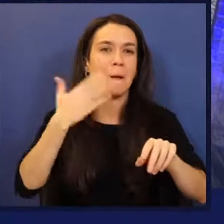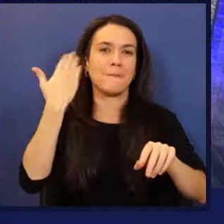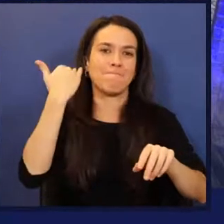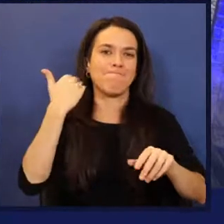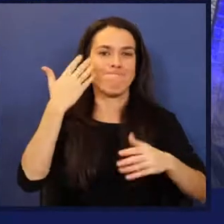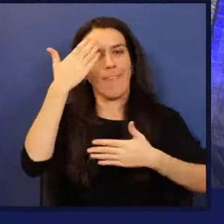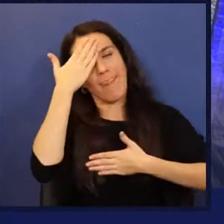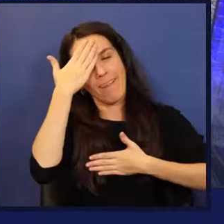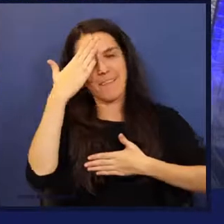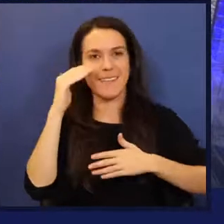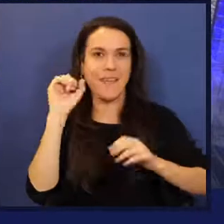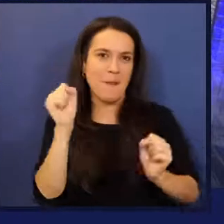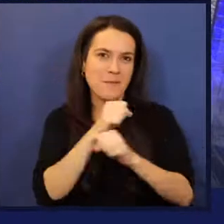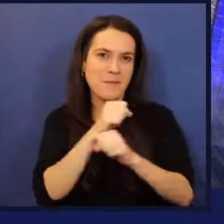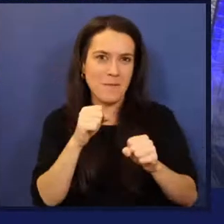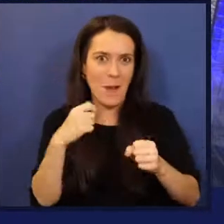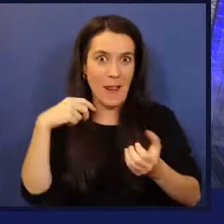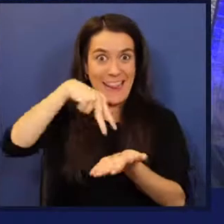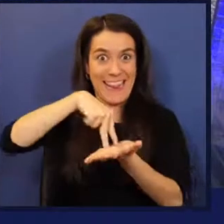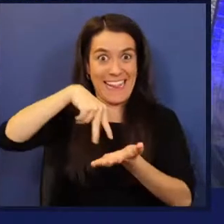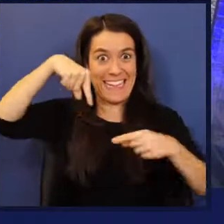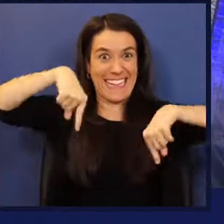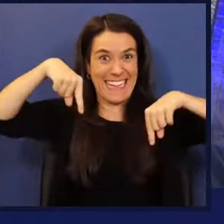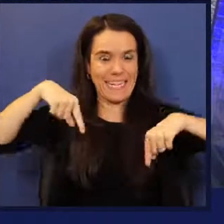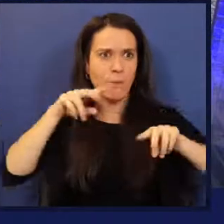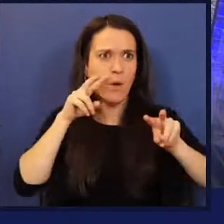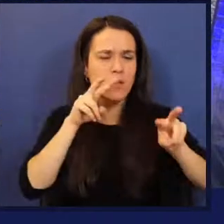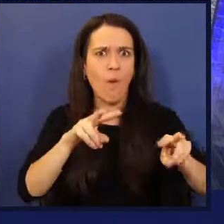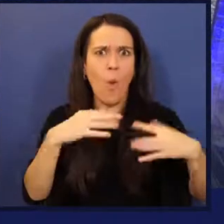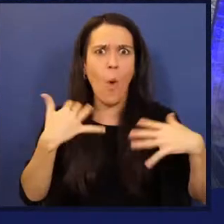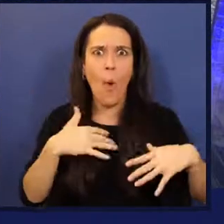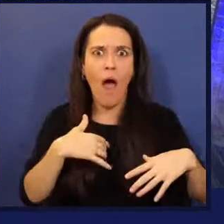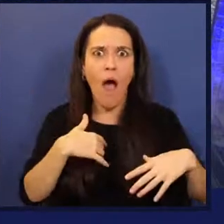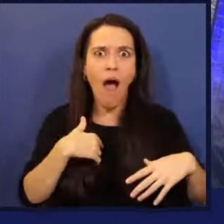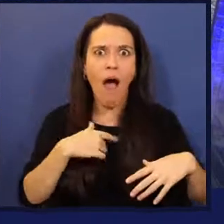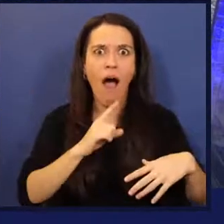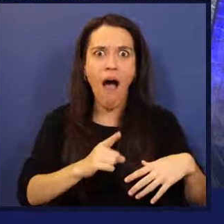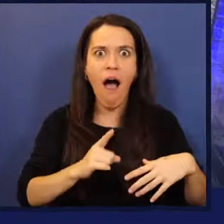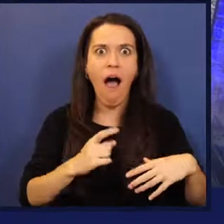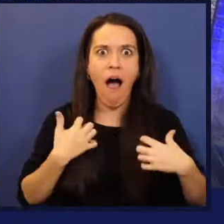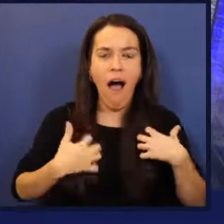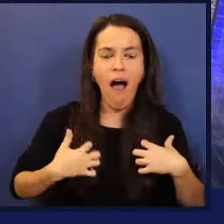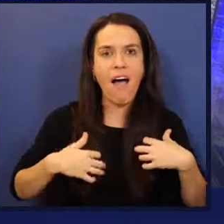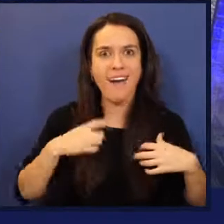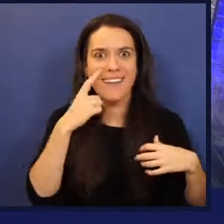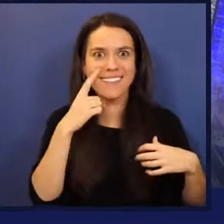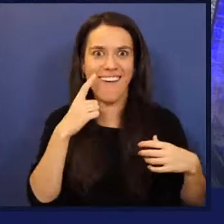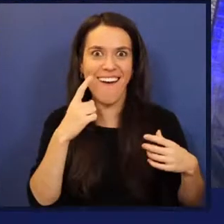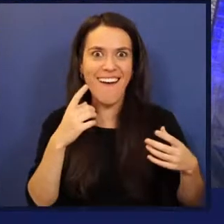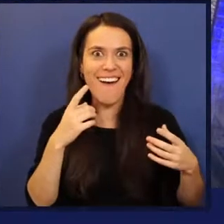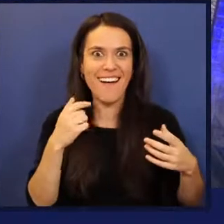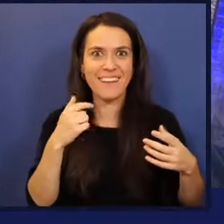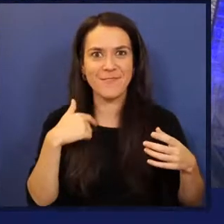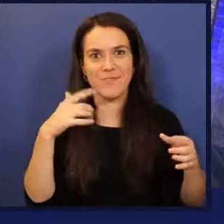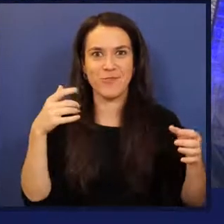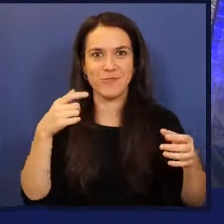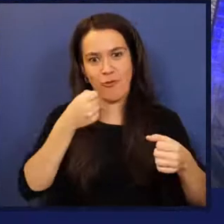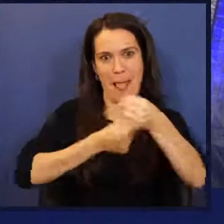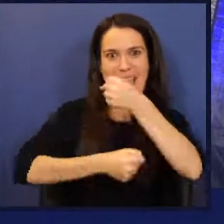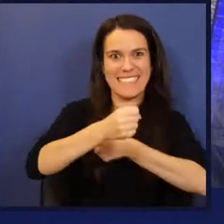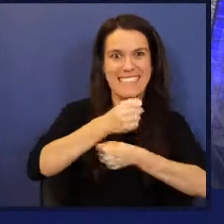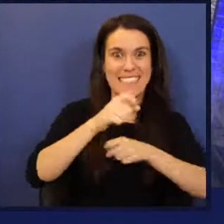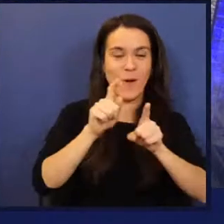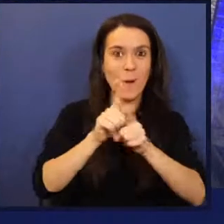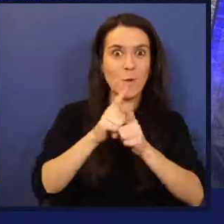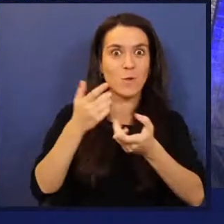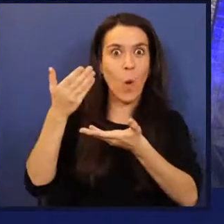was impressed actually by all the people that that actually jumped in for me to replace me, but also about the guests that we had. It was